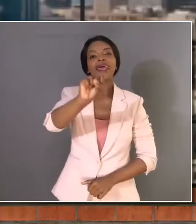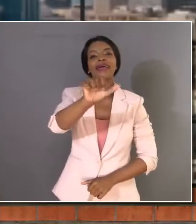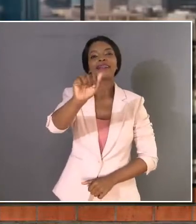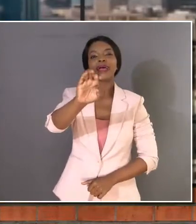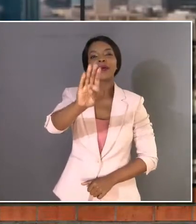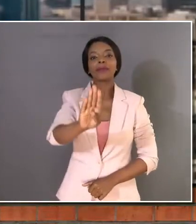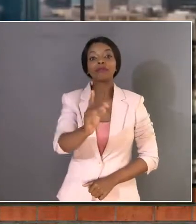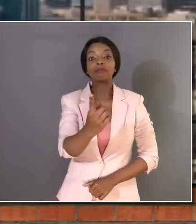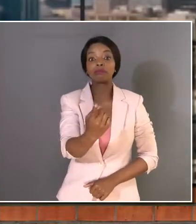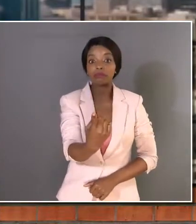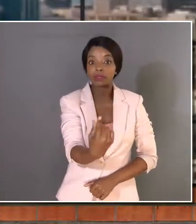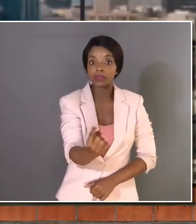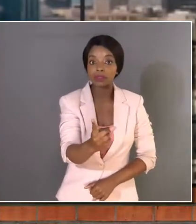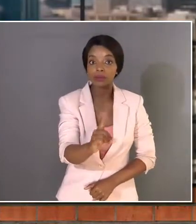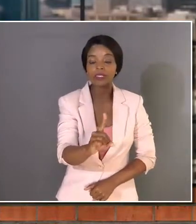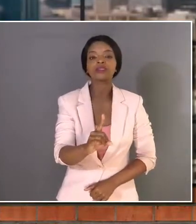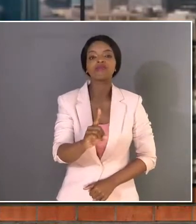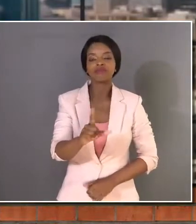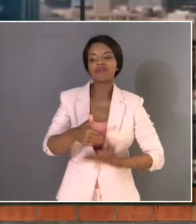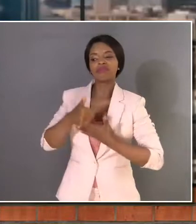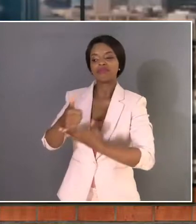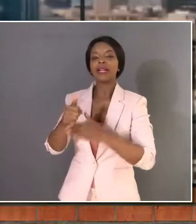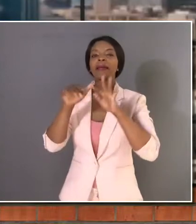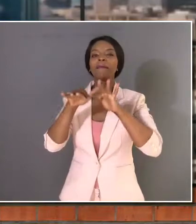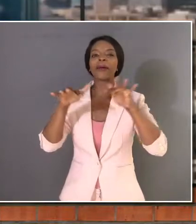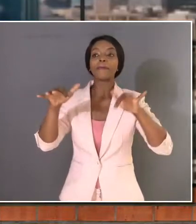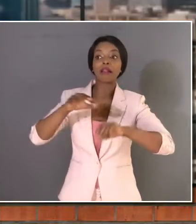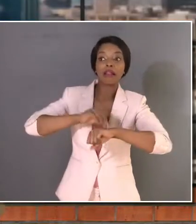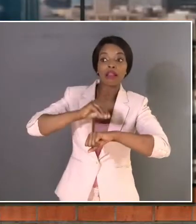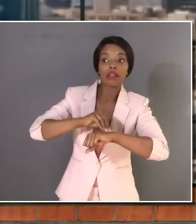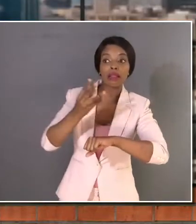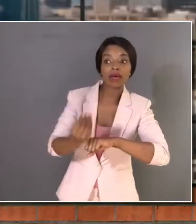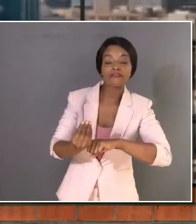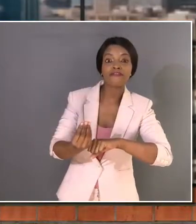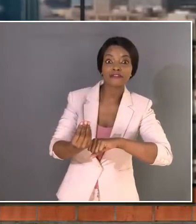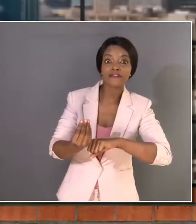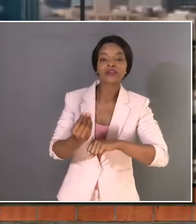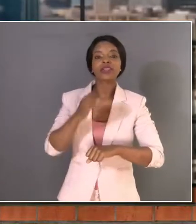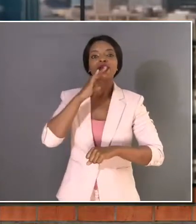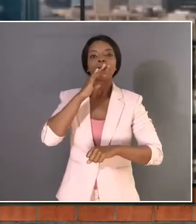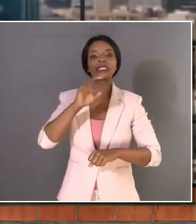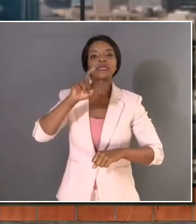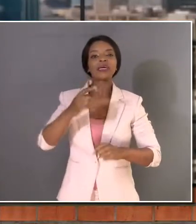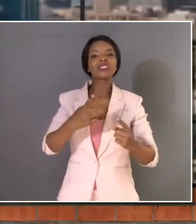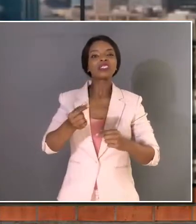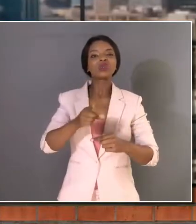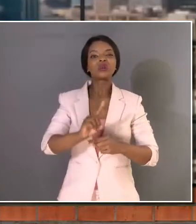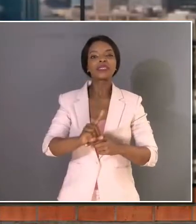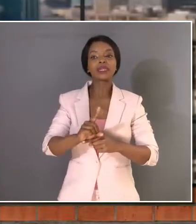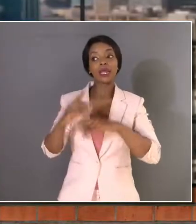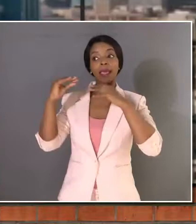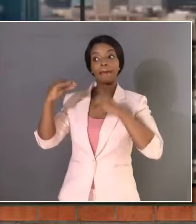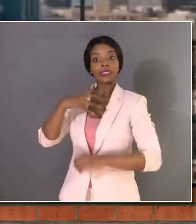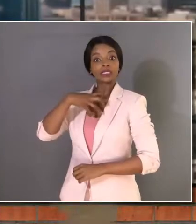business solutions to social problems. The innovation needs to be entrepreneurial and or self-sustaining in the